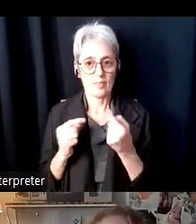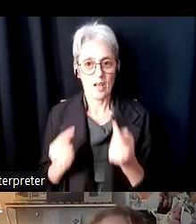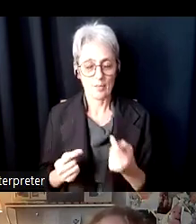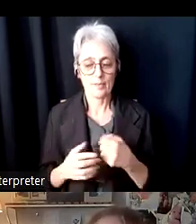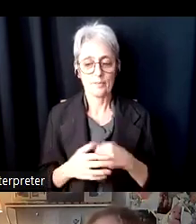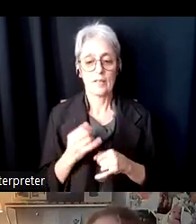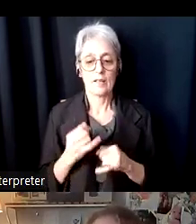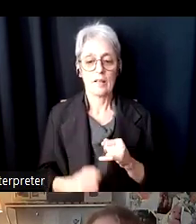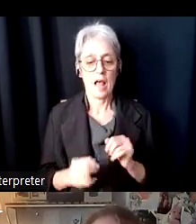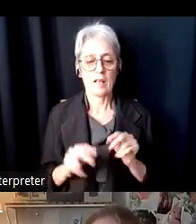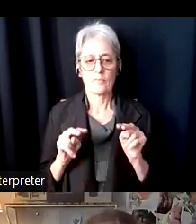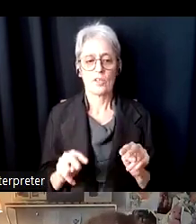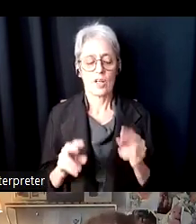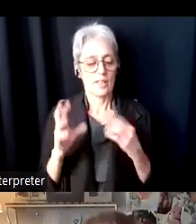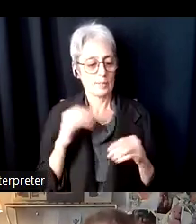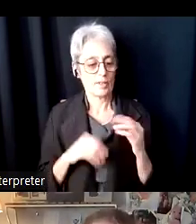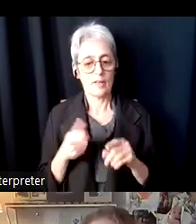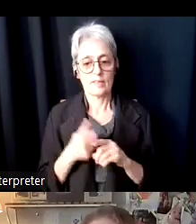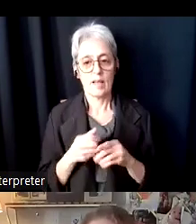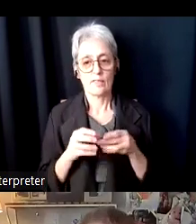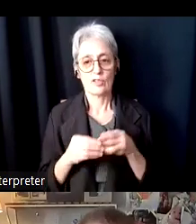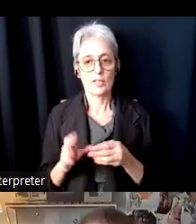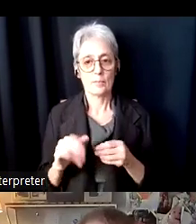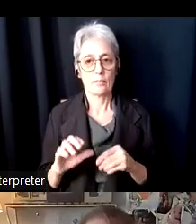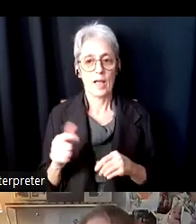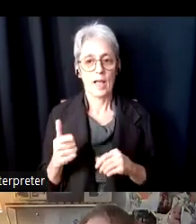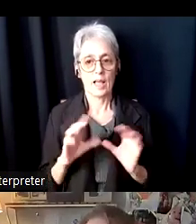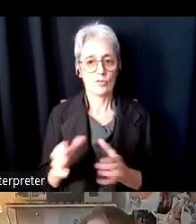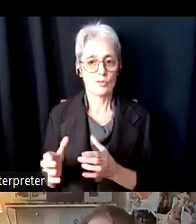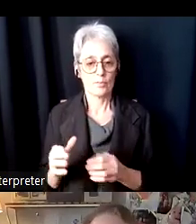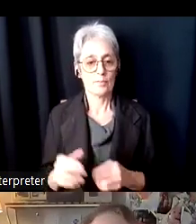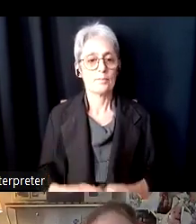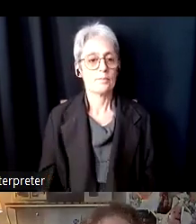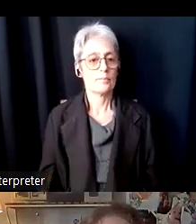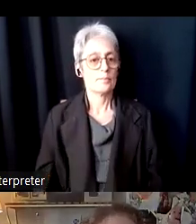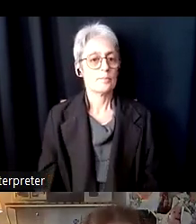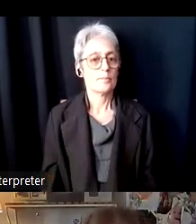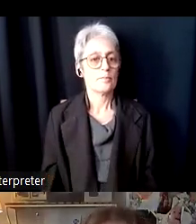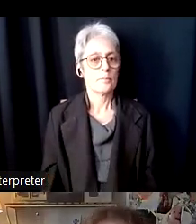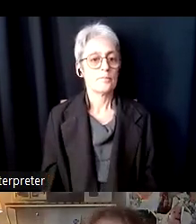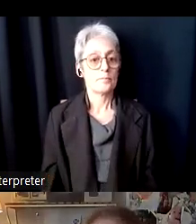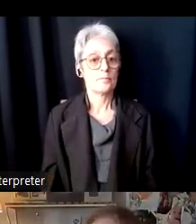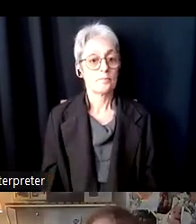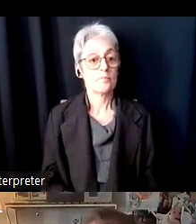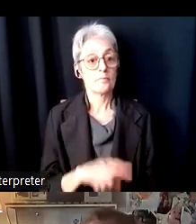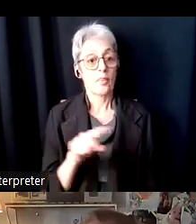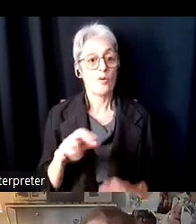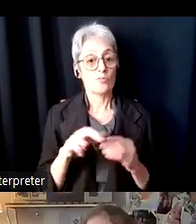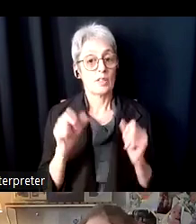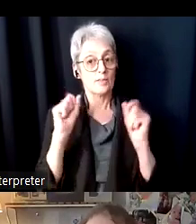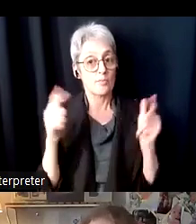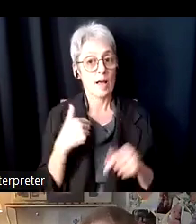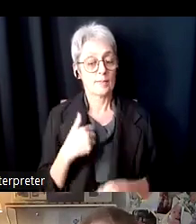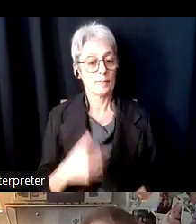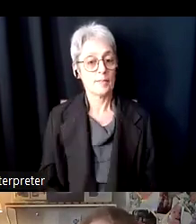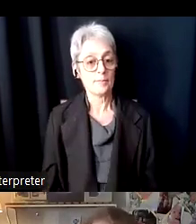quick look at the experience of self-direction by age group on the next slide. And I was actually somewhat surprised by these results, that they looked